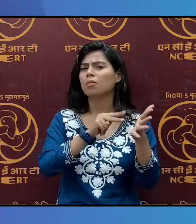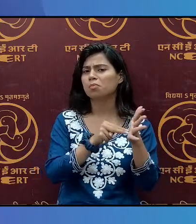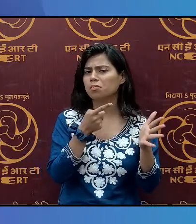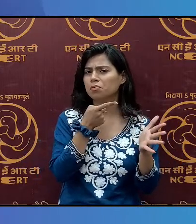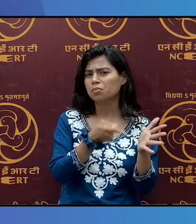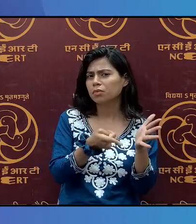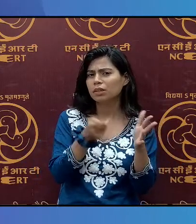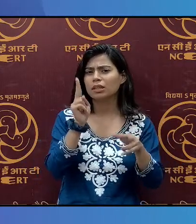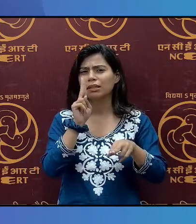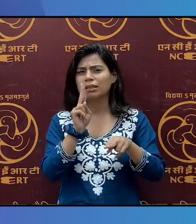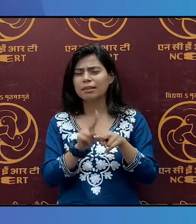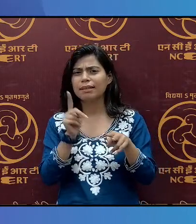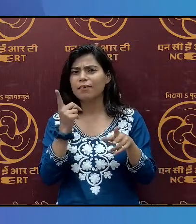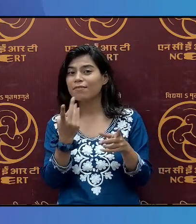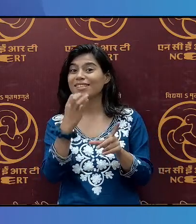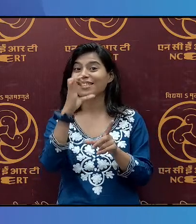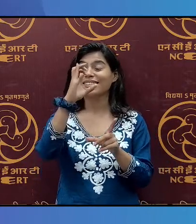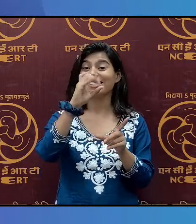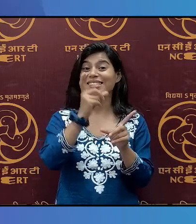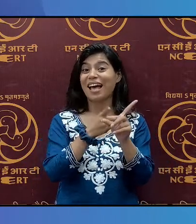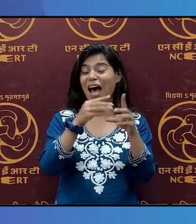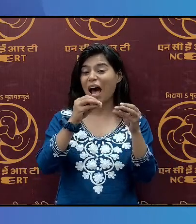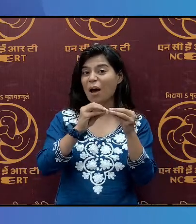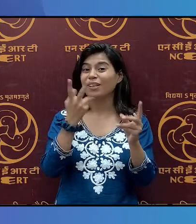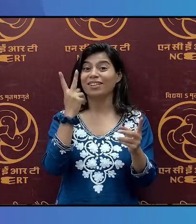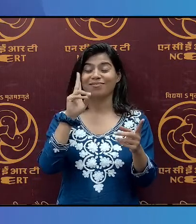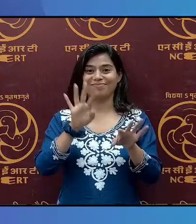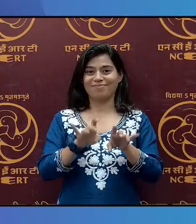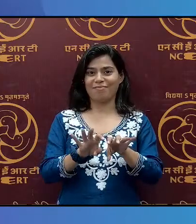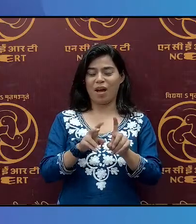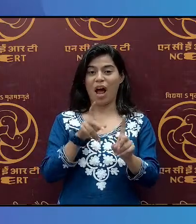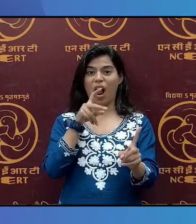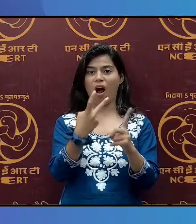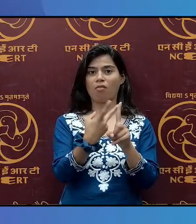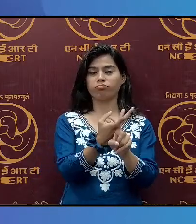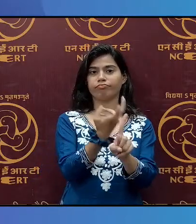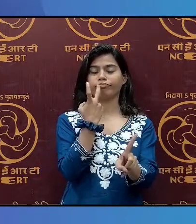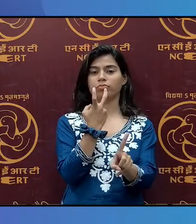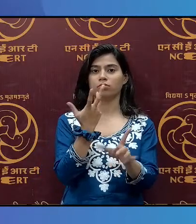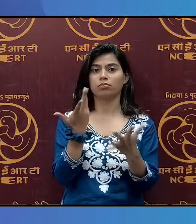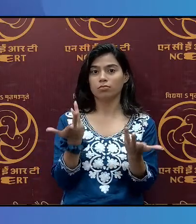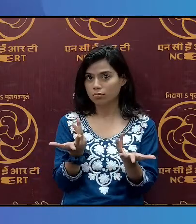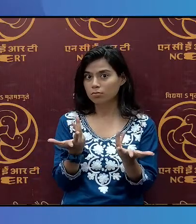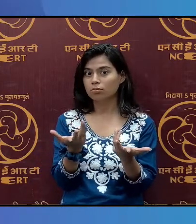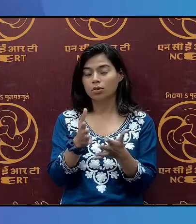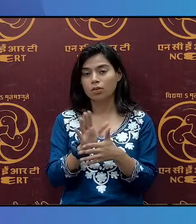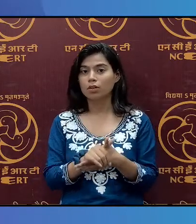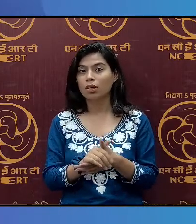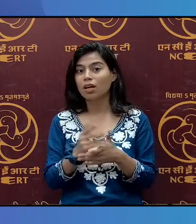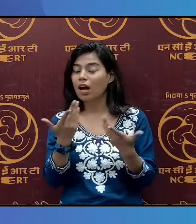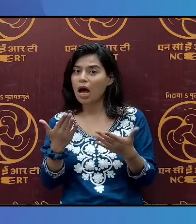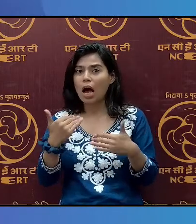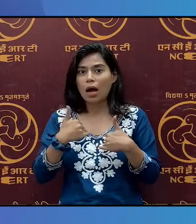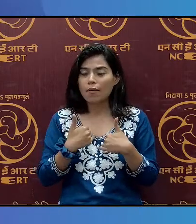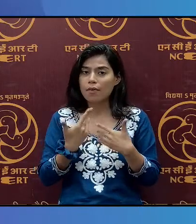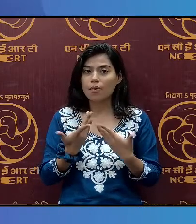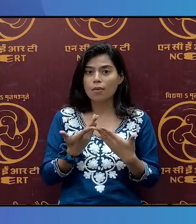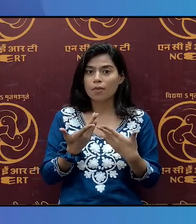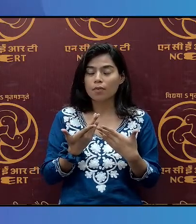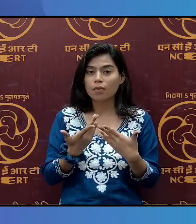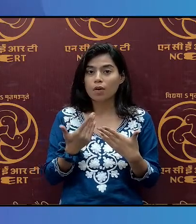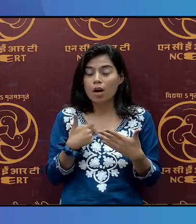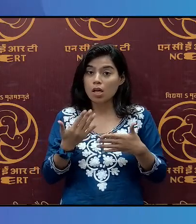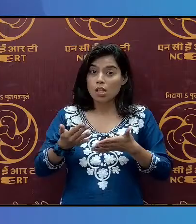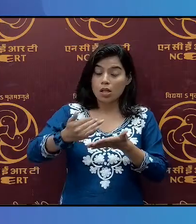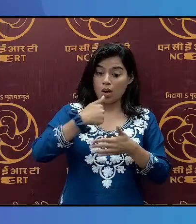we are supposed to know about cyber crime or cyber safety. So it is a upcoming activity. So I need to know them. I keep myself safe